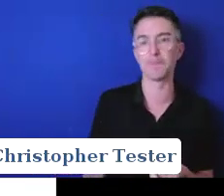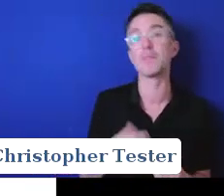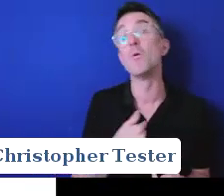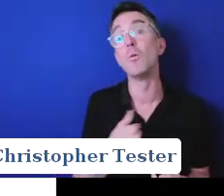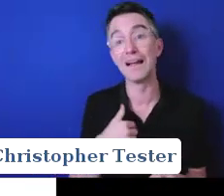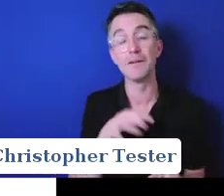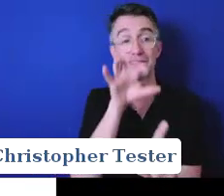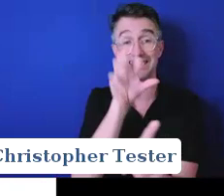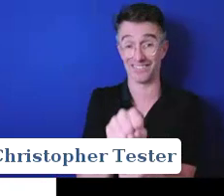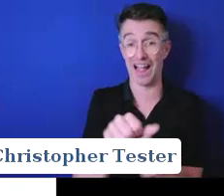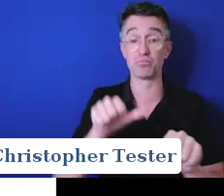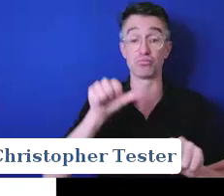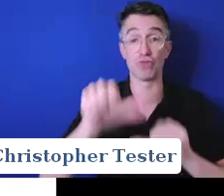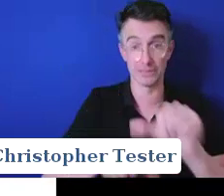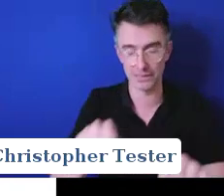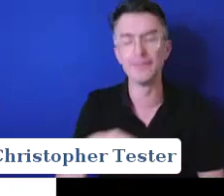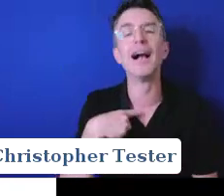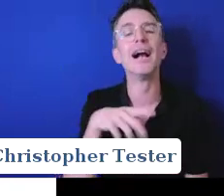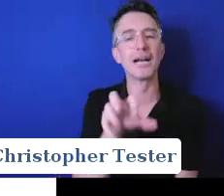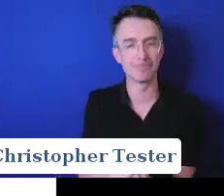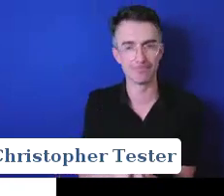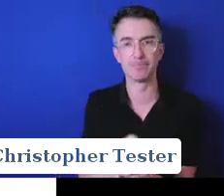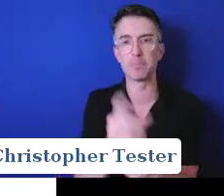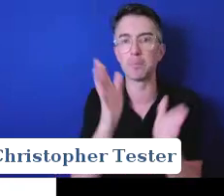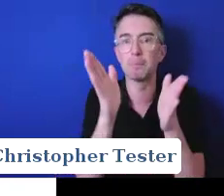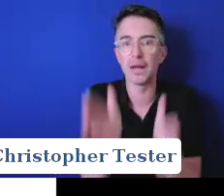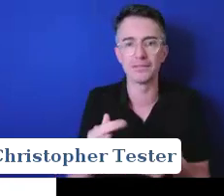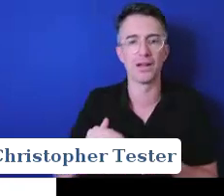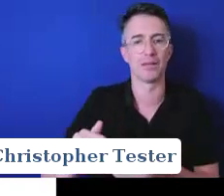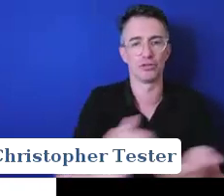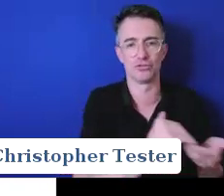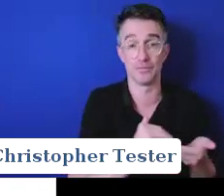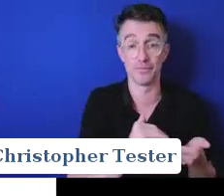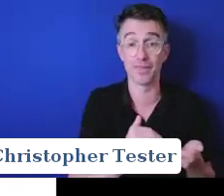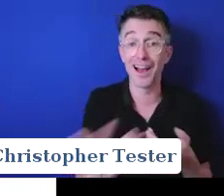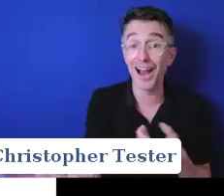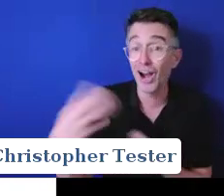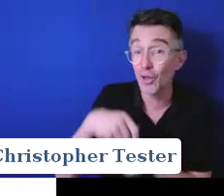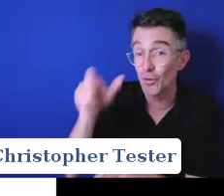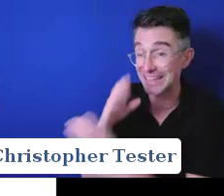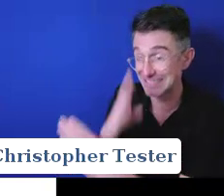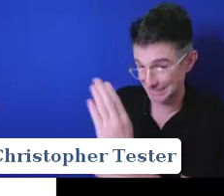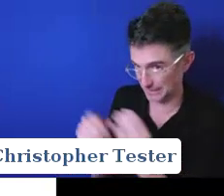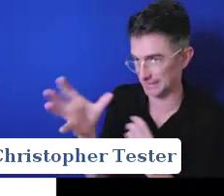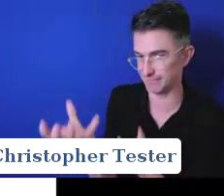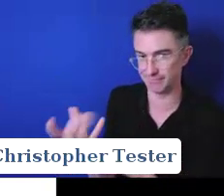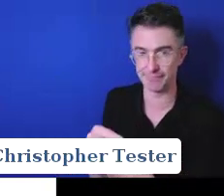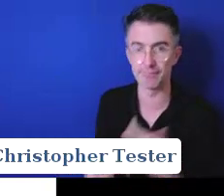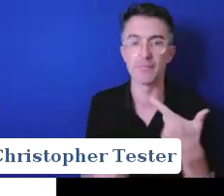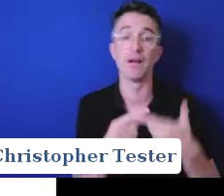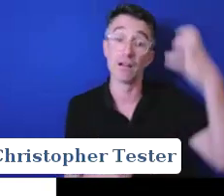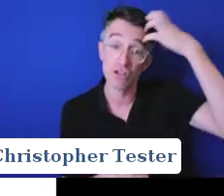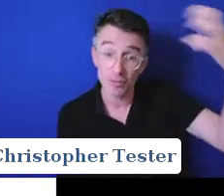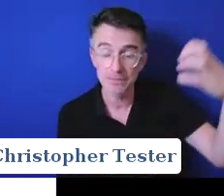themselves. So this participative approach fostered a sense of ownership and empowered